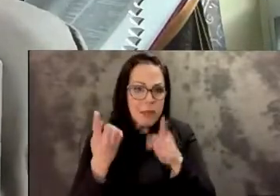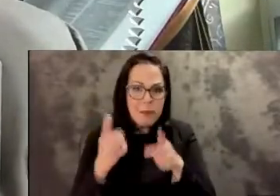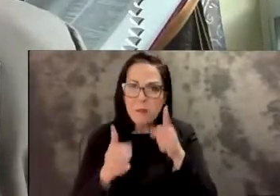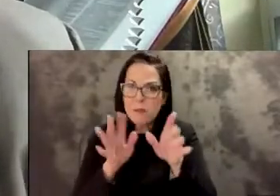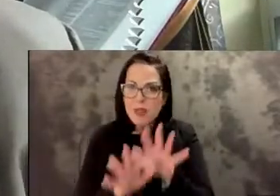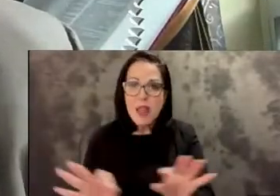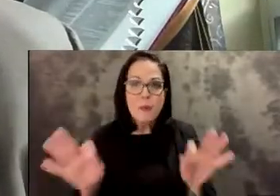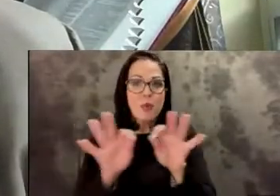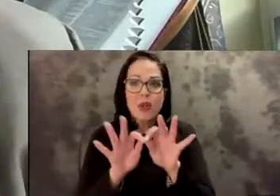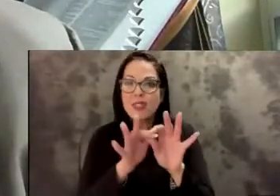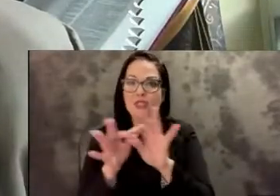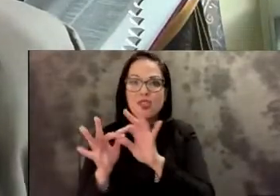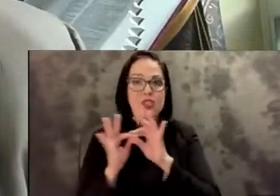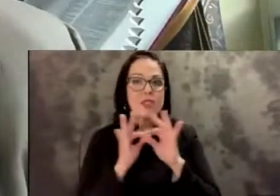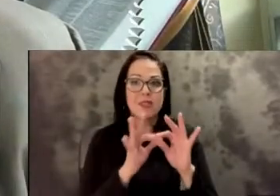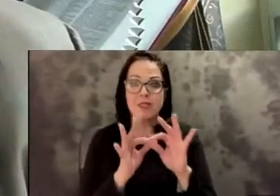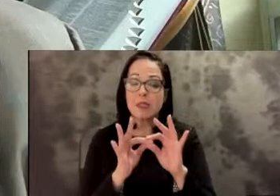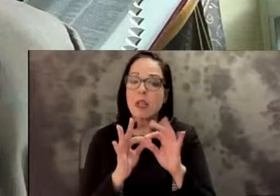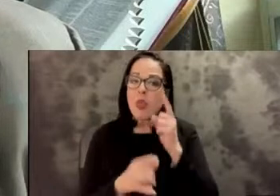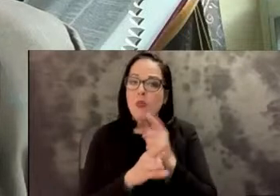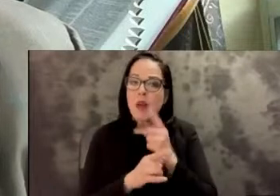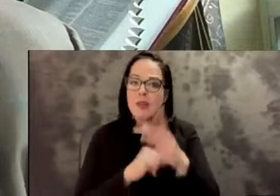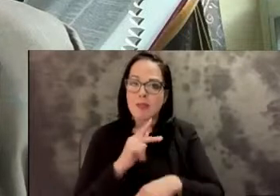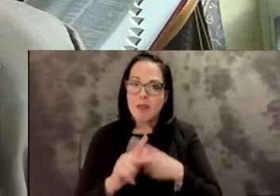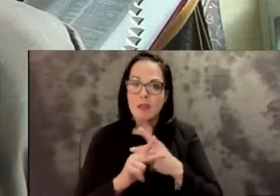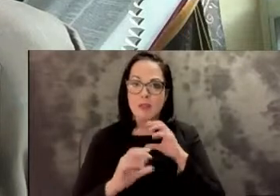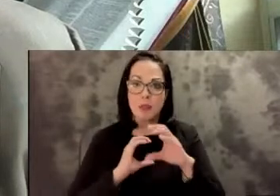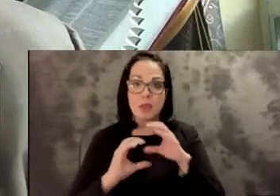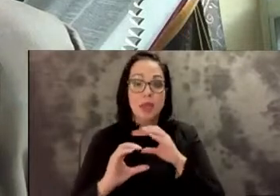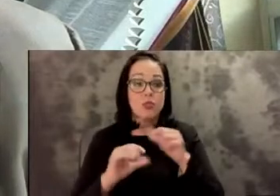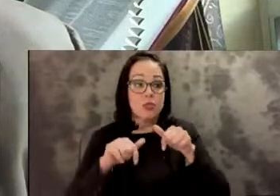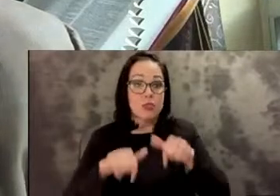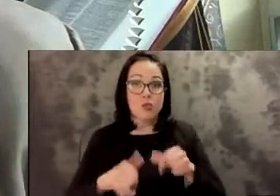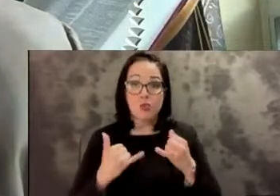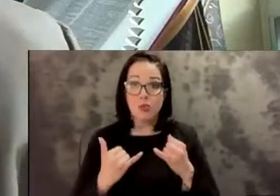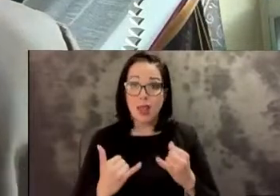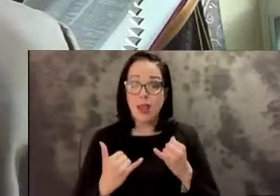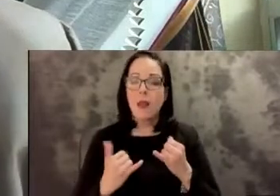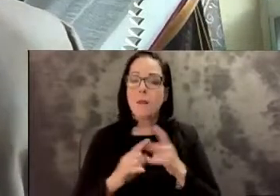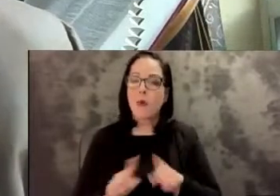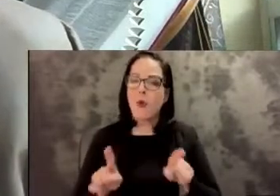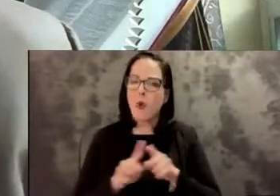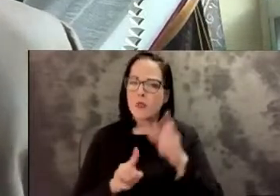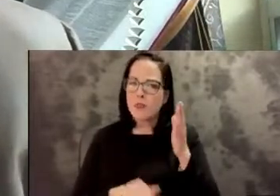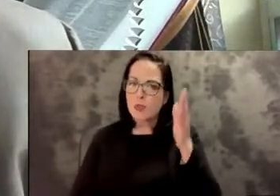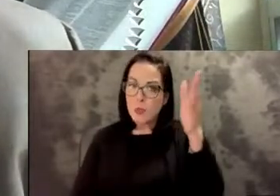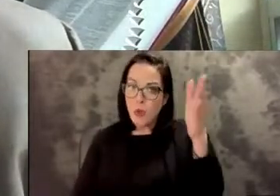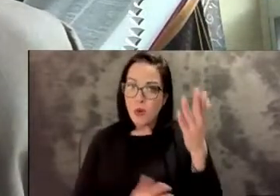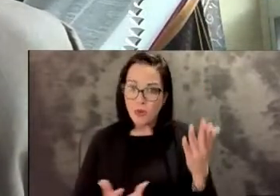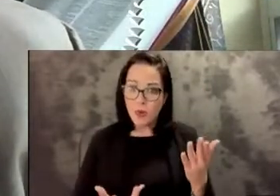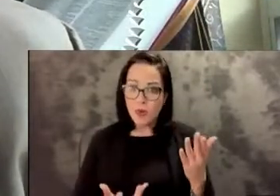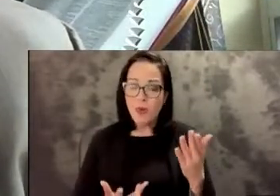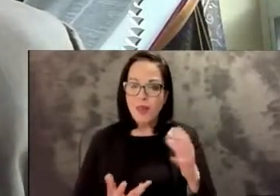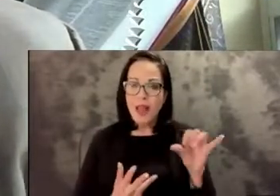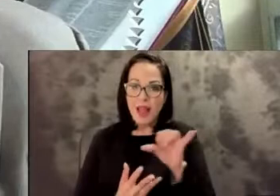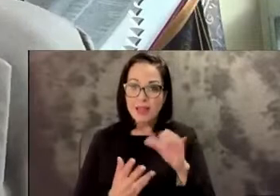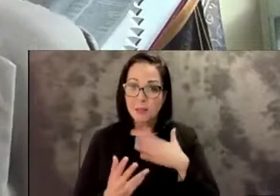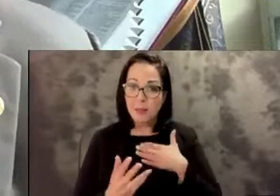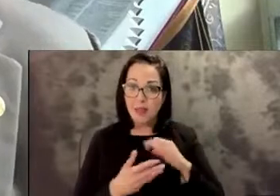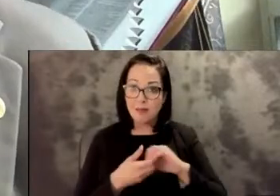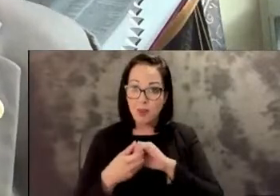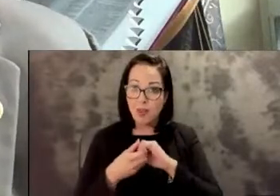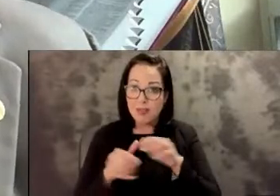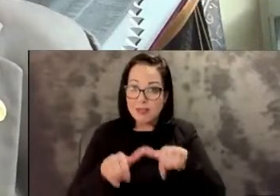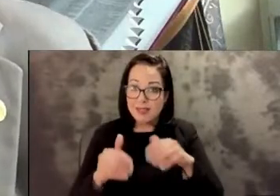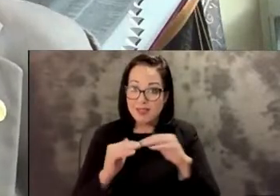the right kind of communications can be and do for us today, but also for tomorrow, as my colleagues here have been highlighting. So thank